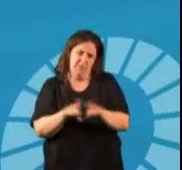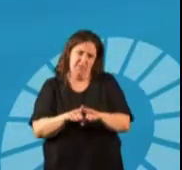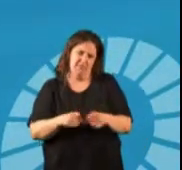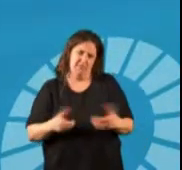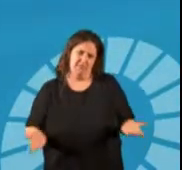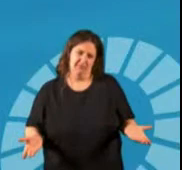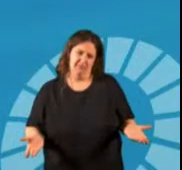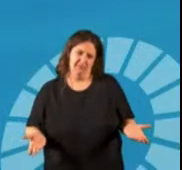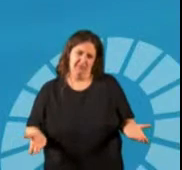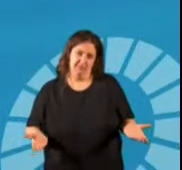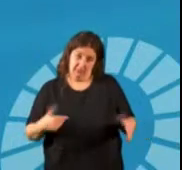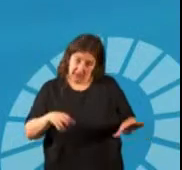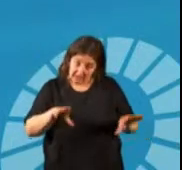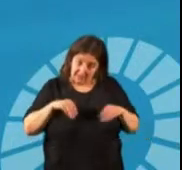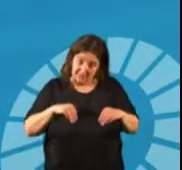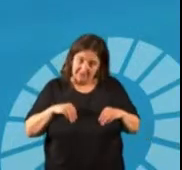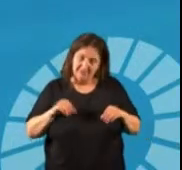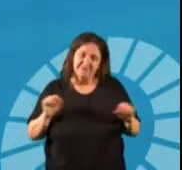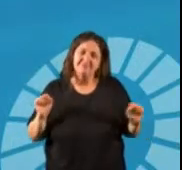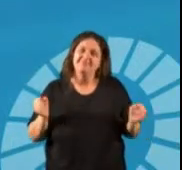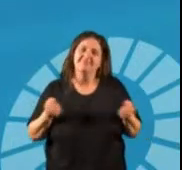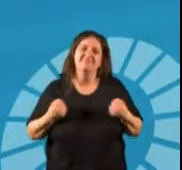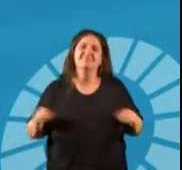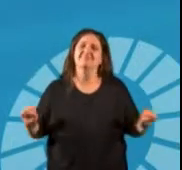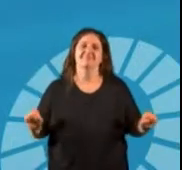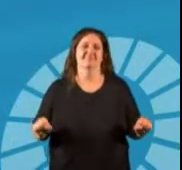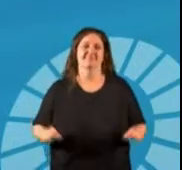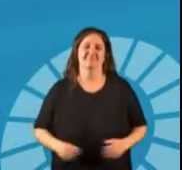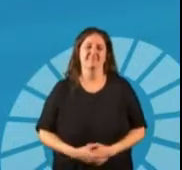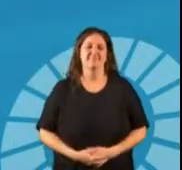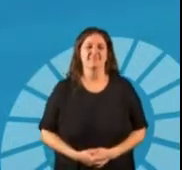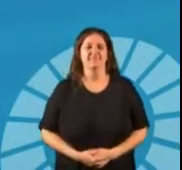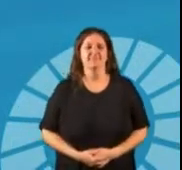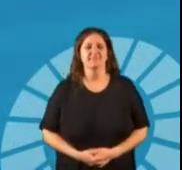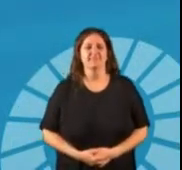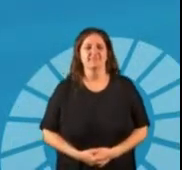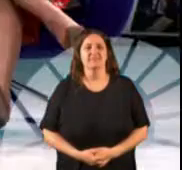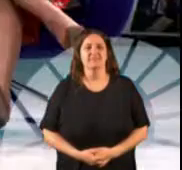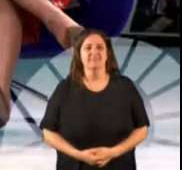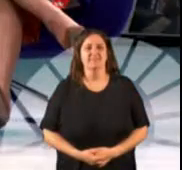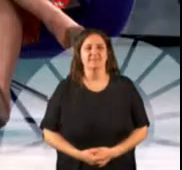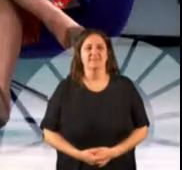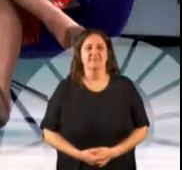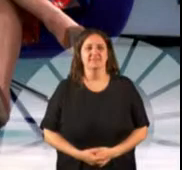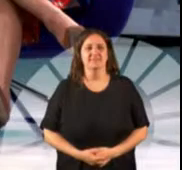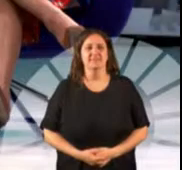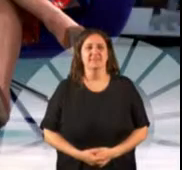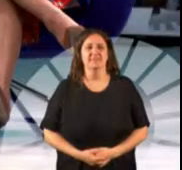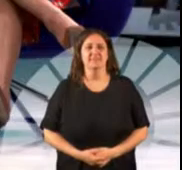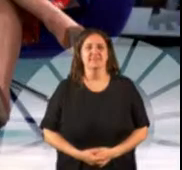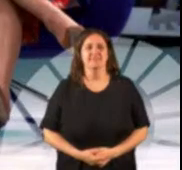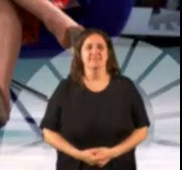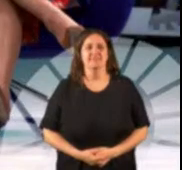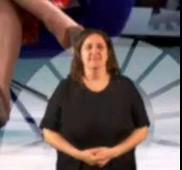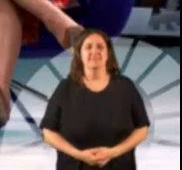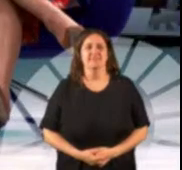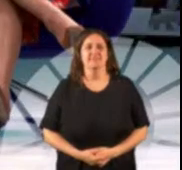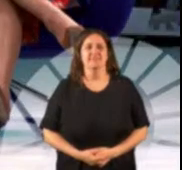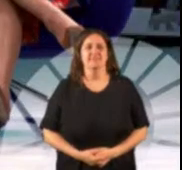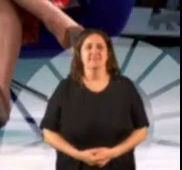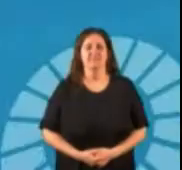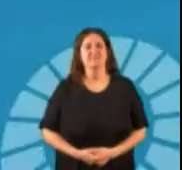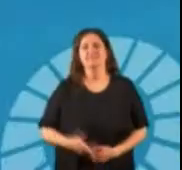Especially we heard from the next generation, Juliet, Chantel, and Yande, and many